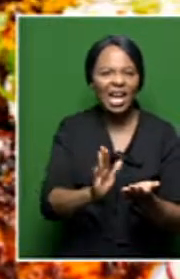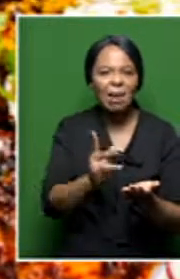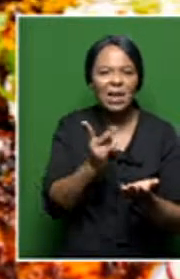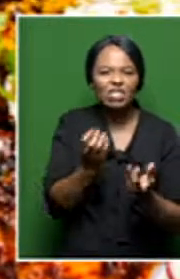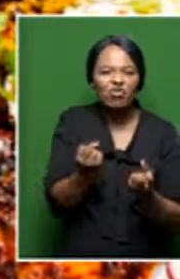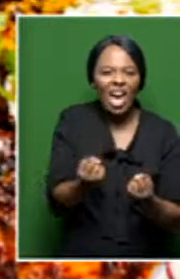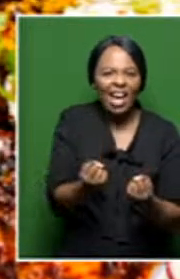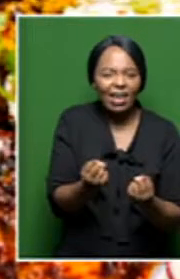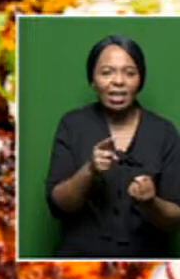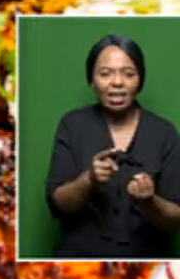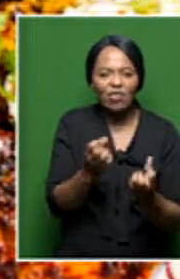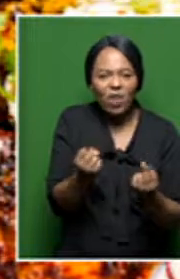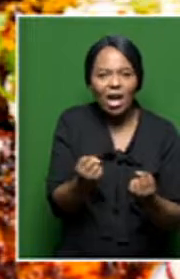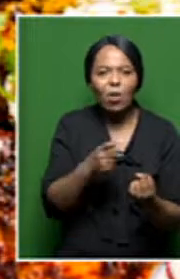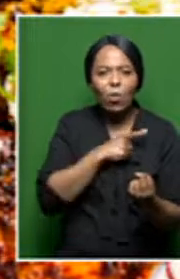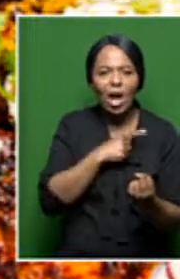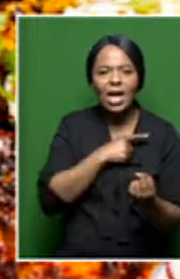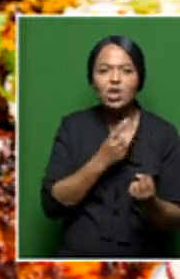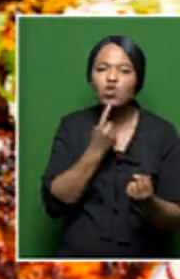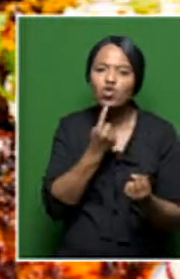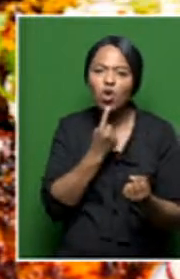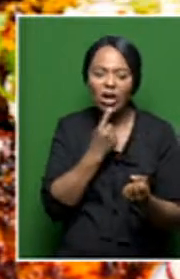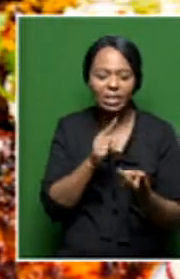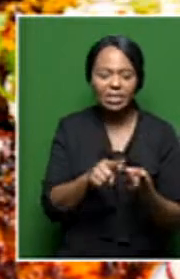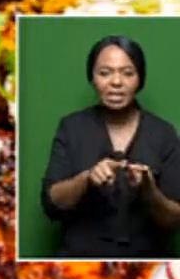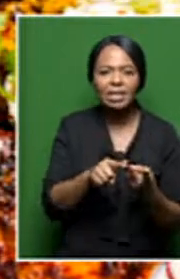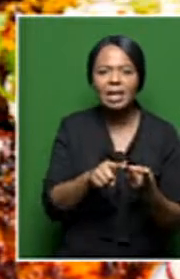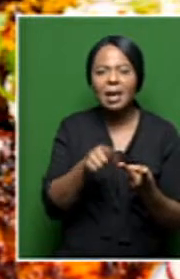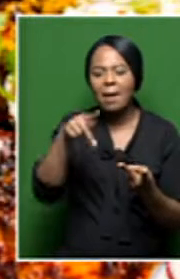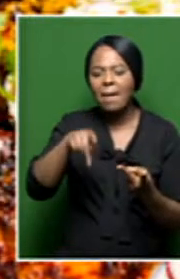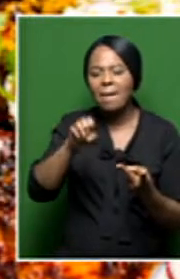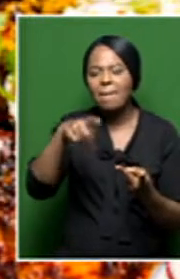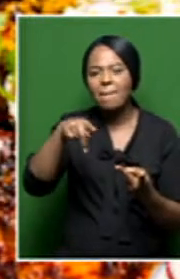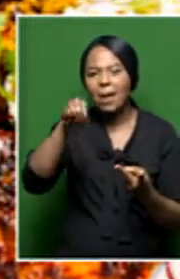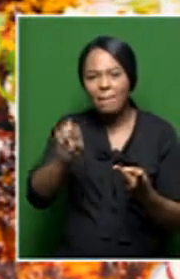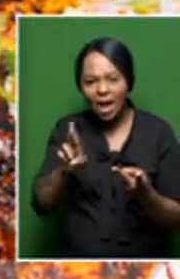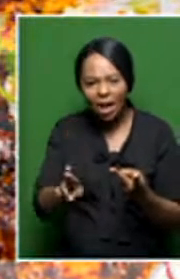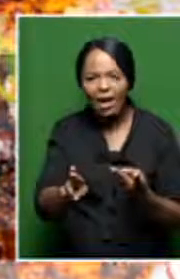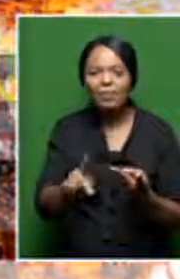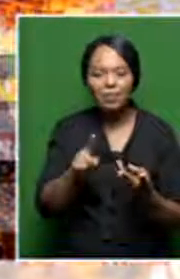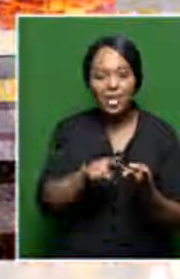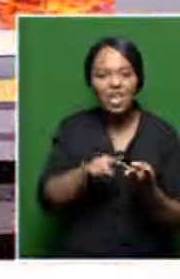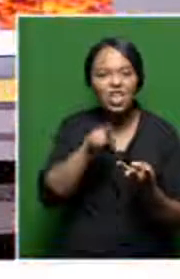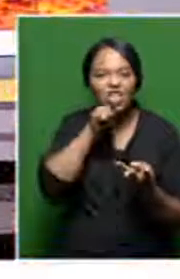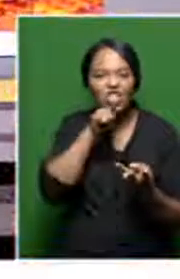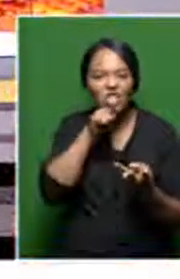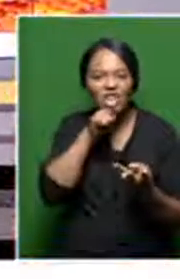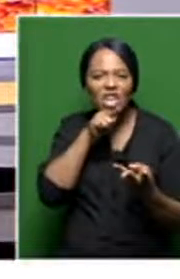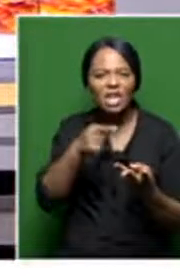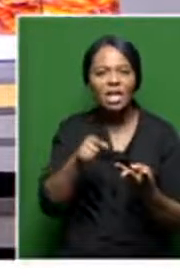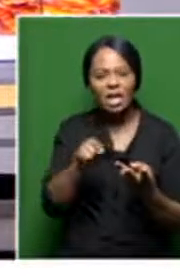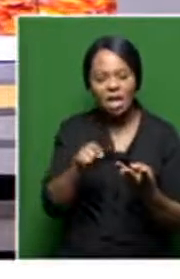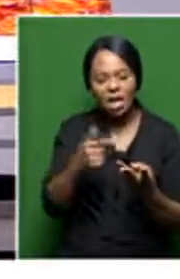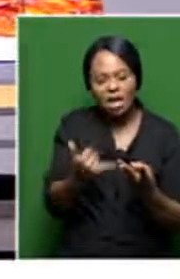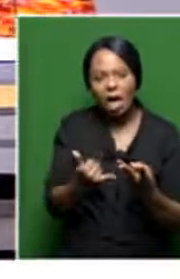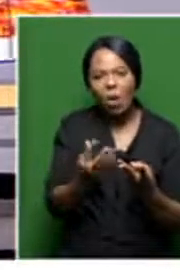my own rubs at home, salt and pepper, do like a chicken rub, you know, and luckily in the stores now,